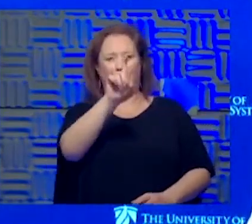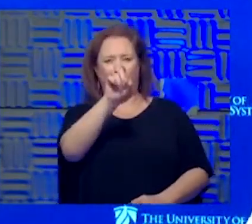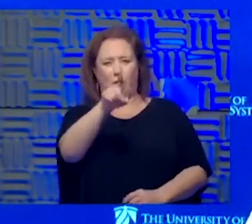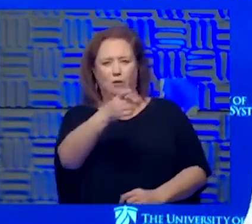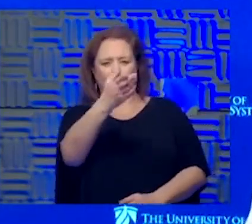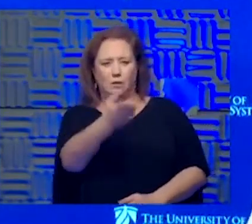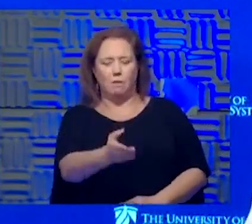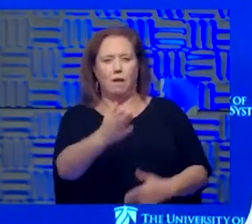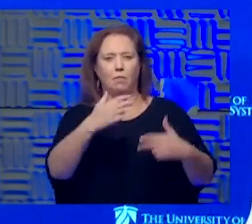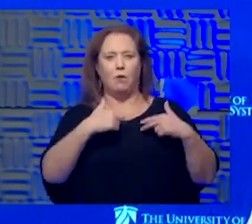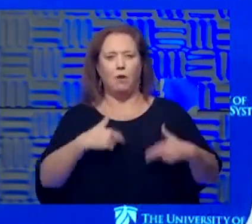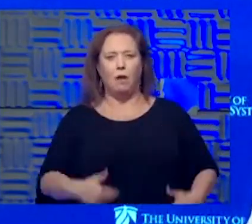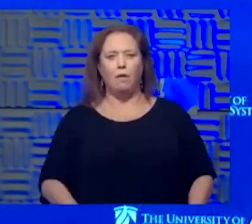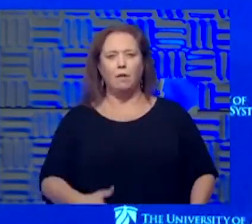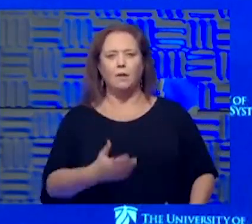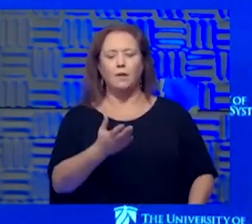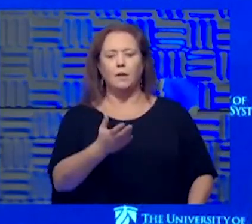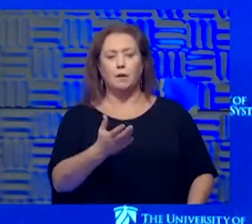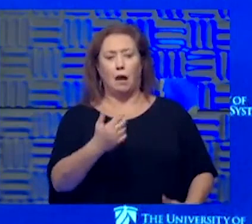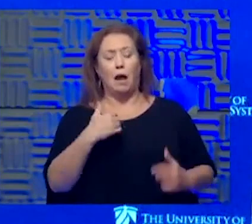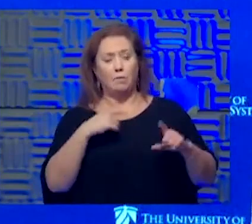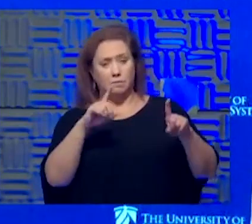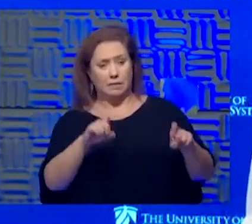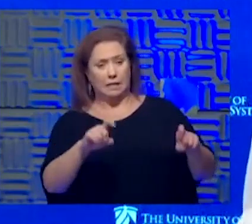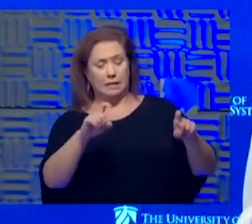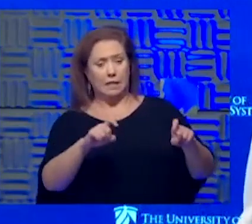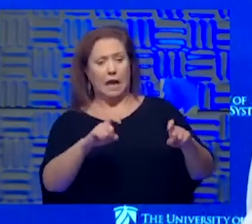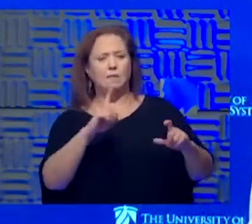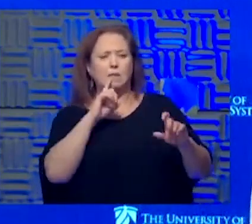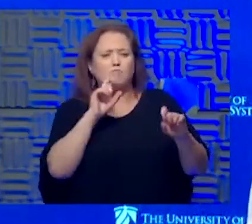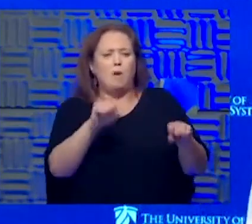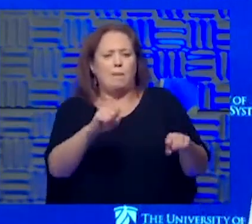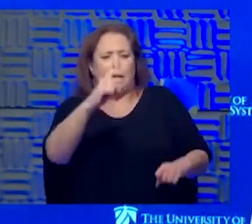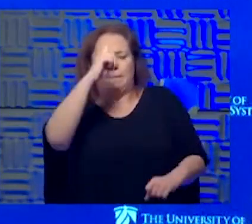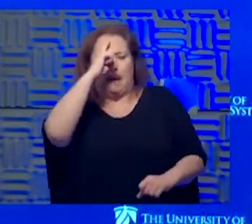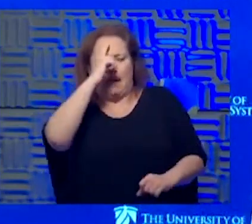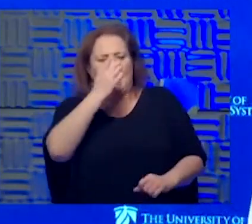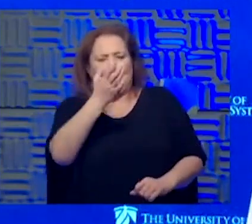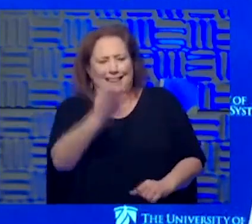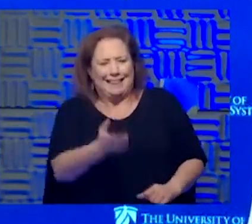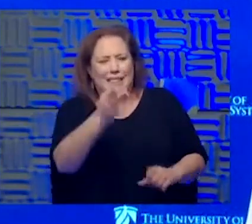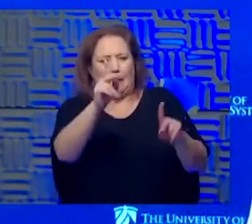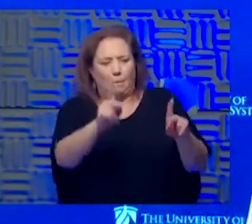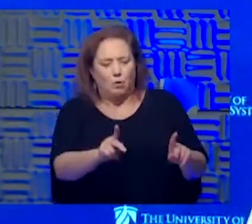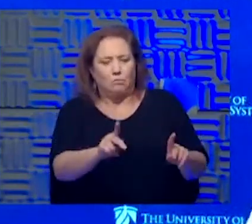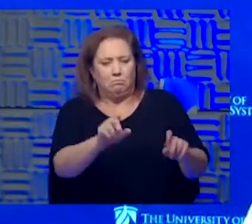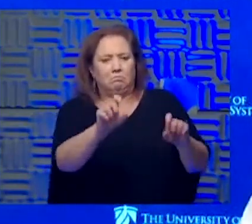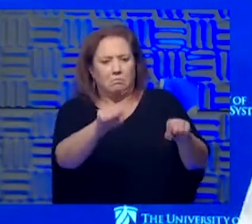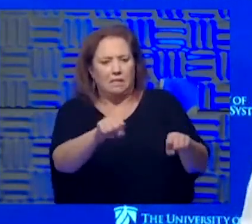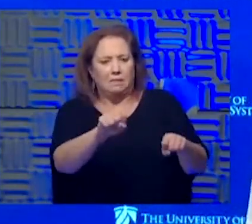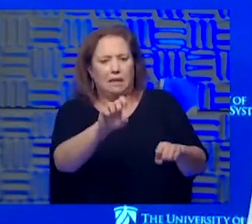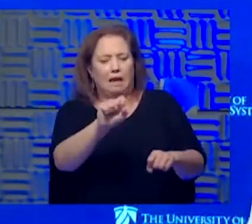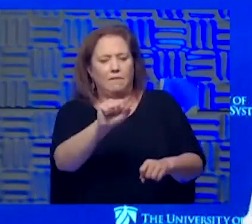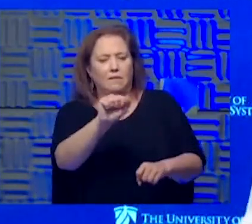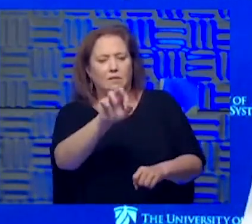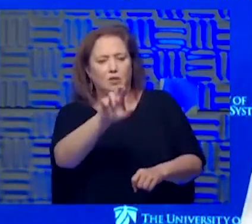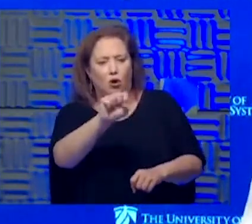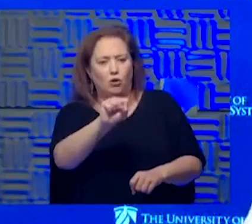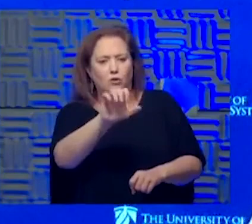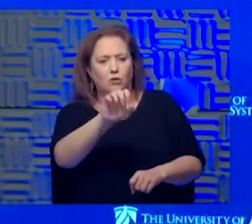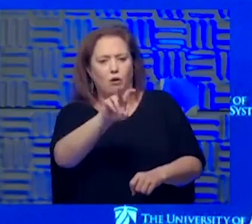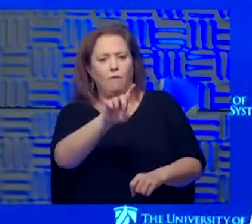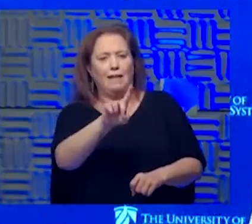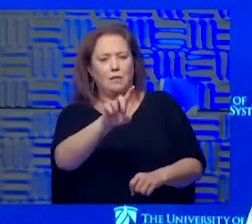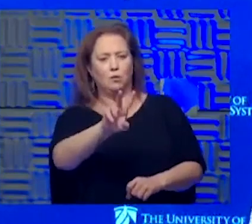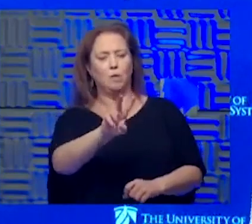about. You have to have thought, well, I have some I have some probability in my mind that this person could have SARS-CoV-2, and I want